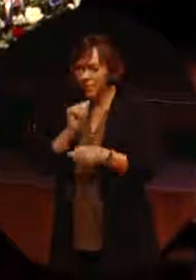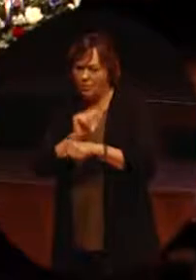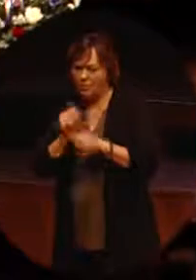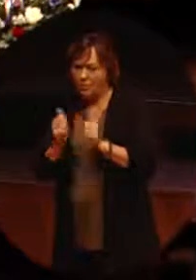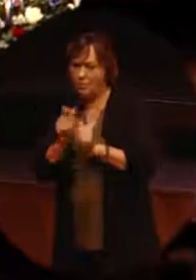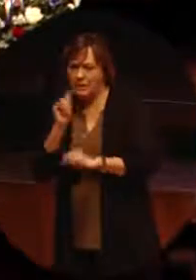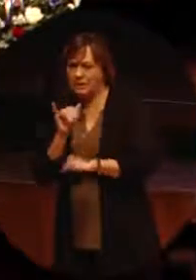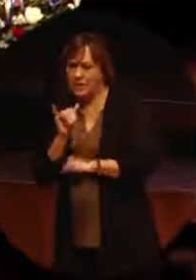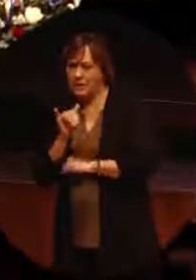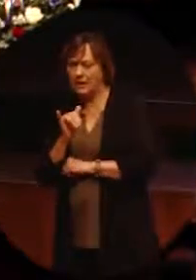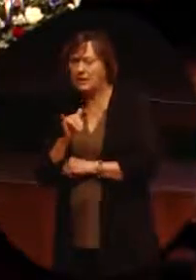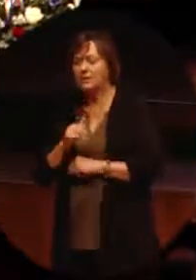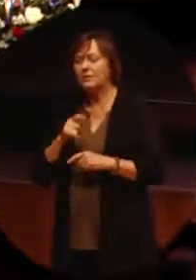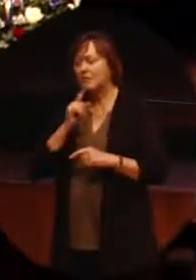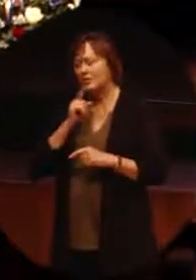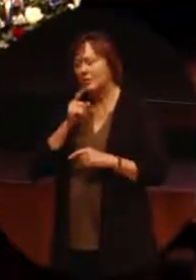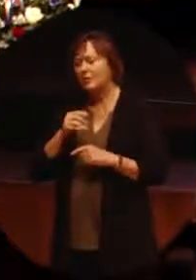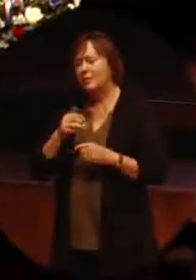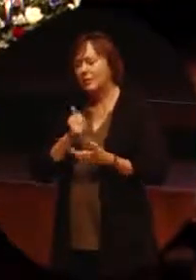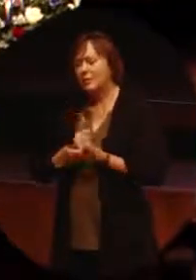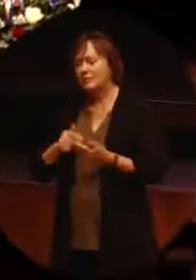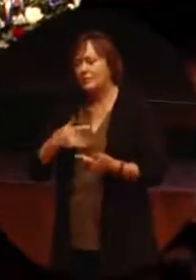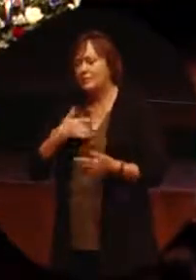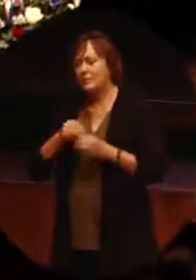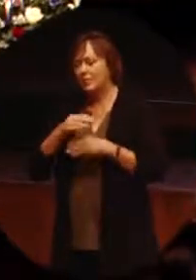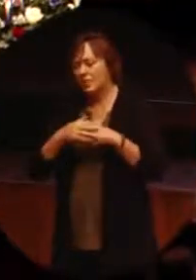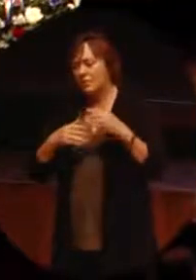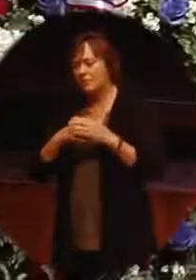that worked with Ty. And it was really comforting to be with them.